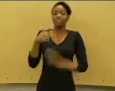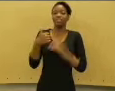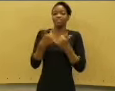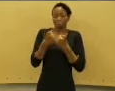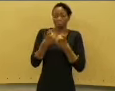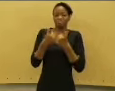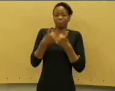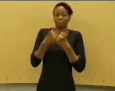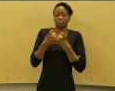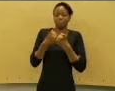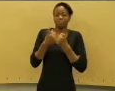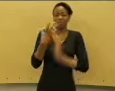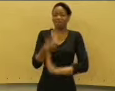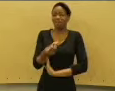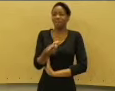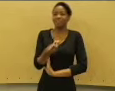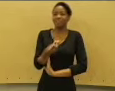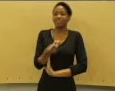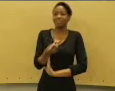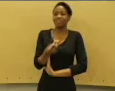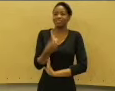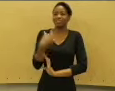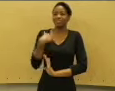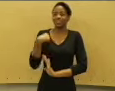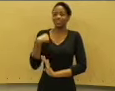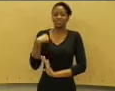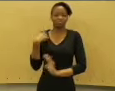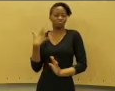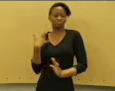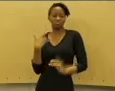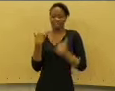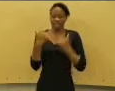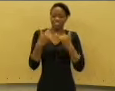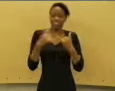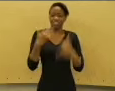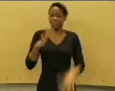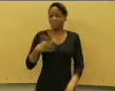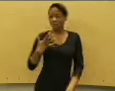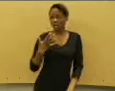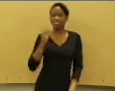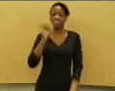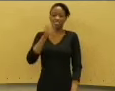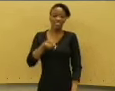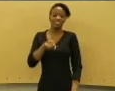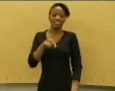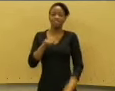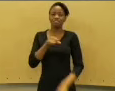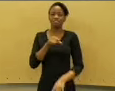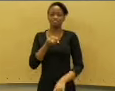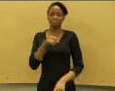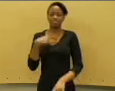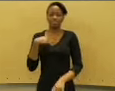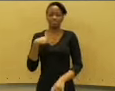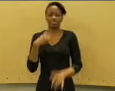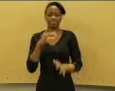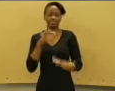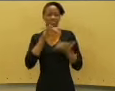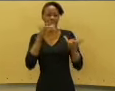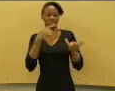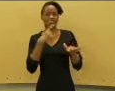people, yes, I want to date and I'm sexy and I want to have sex, people are always on some, but you're disabled. I'm like, yes, I know.